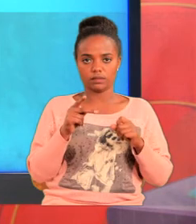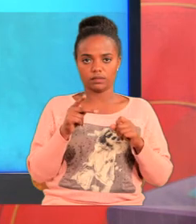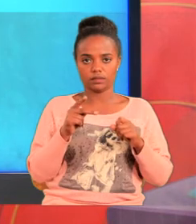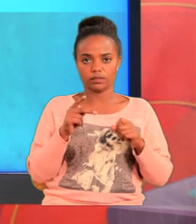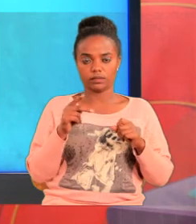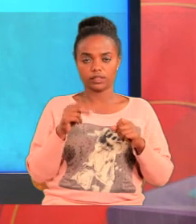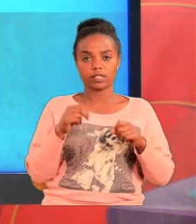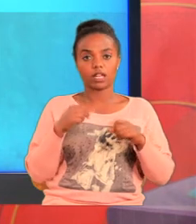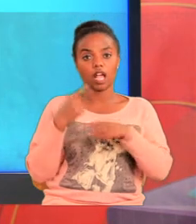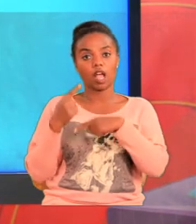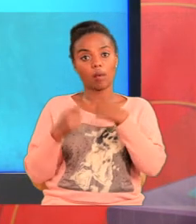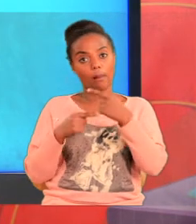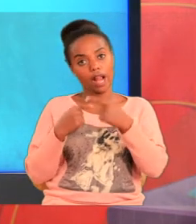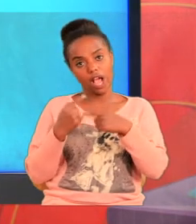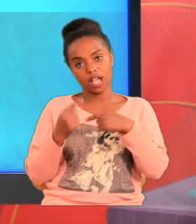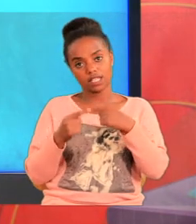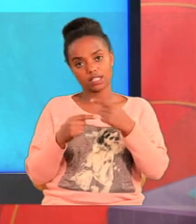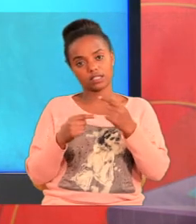implies